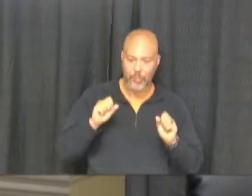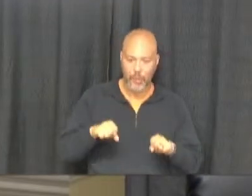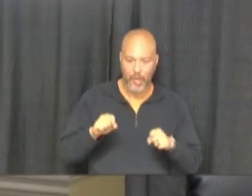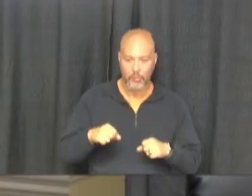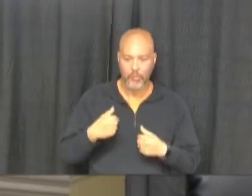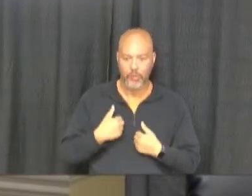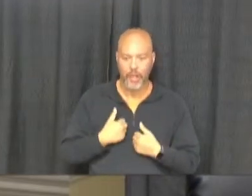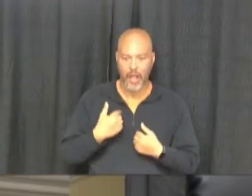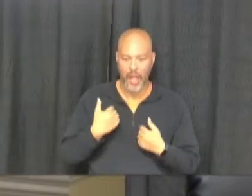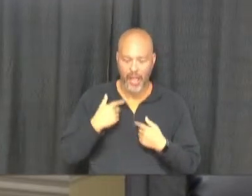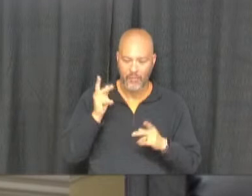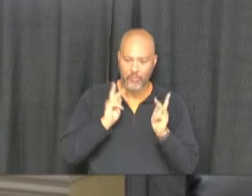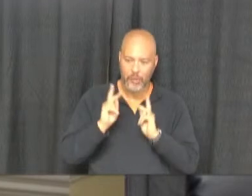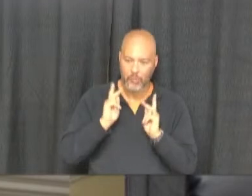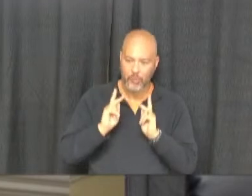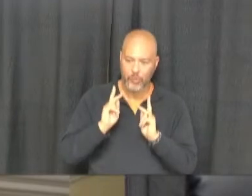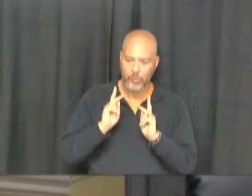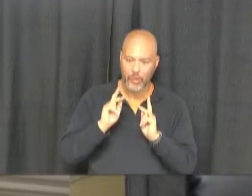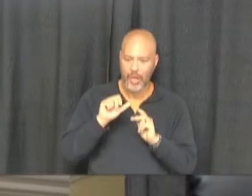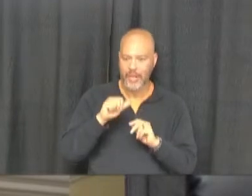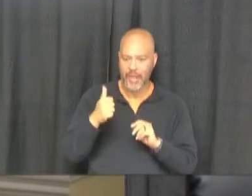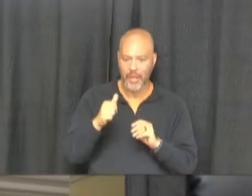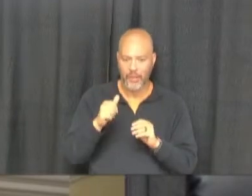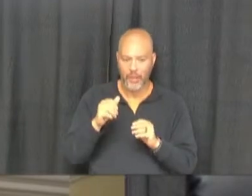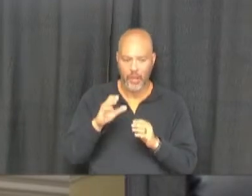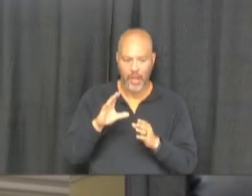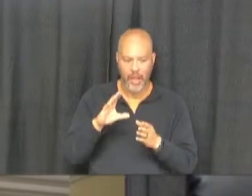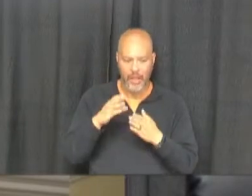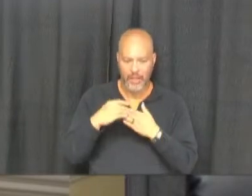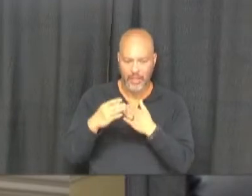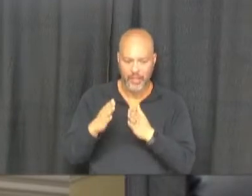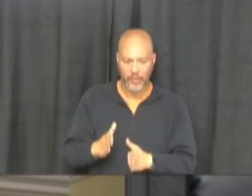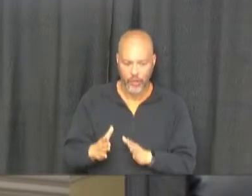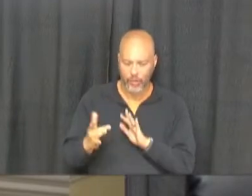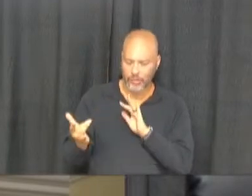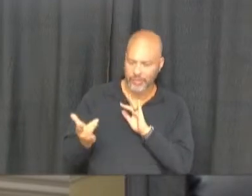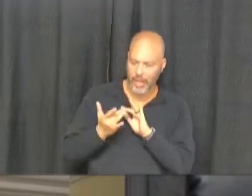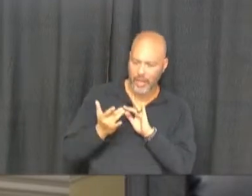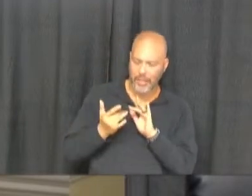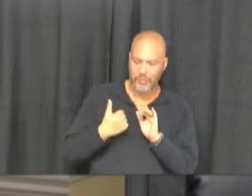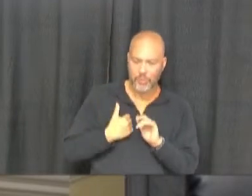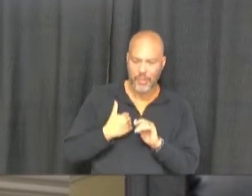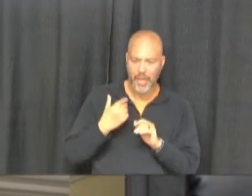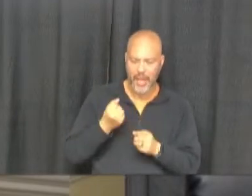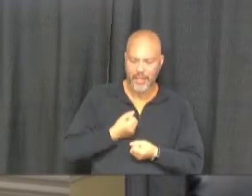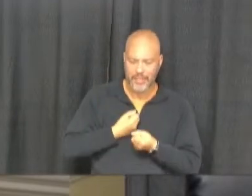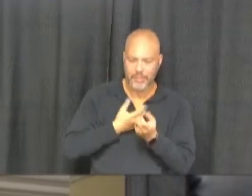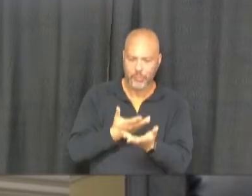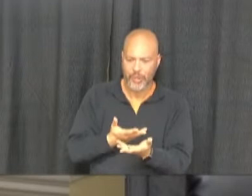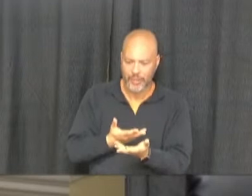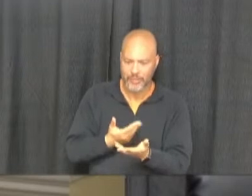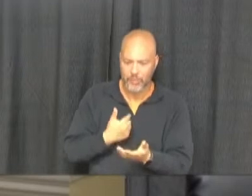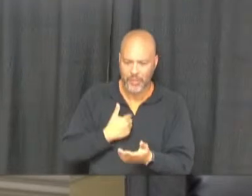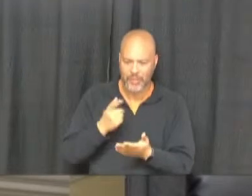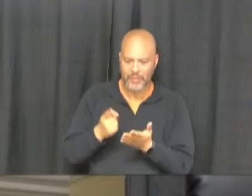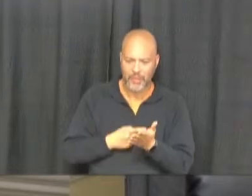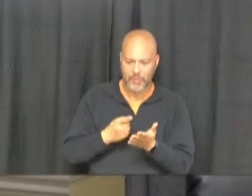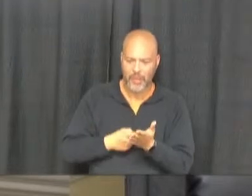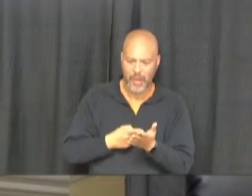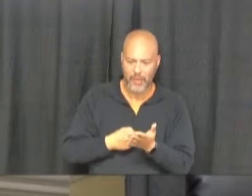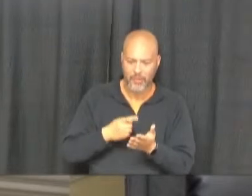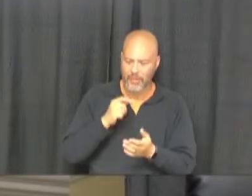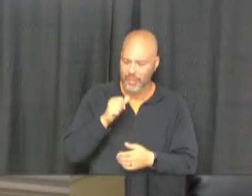had residents and other community leaders reach out and express to me sometimes